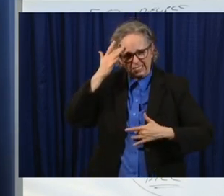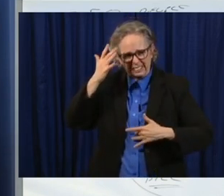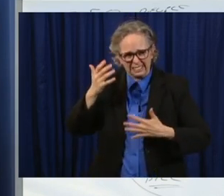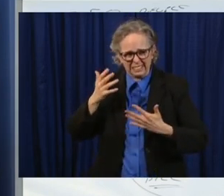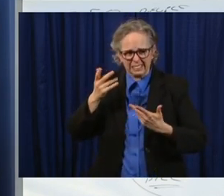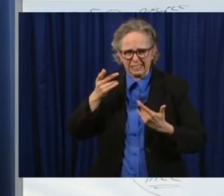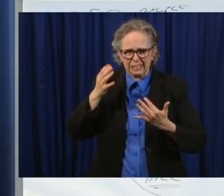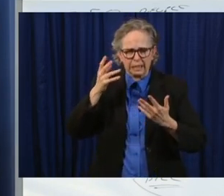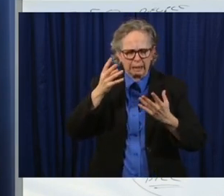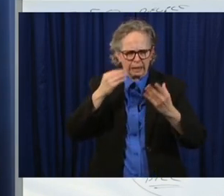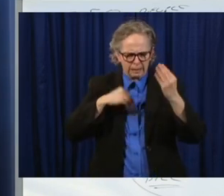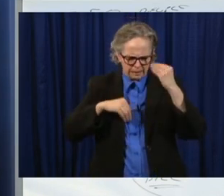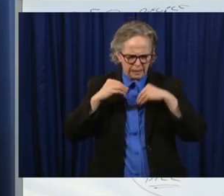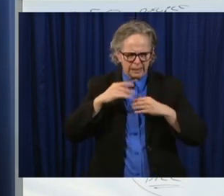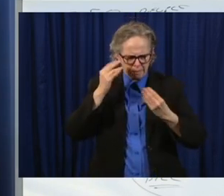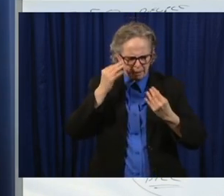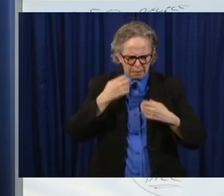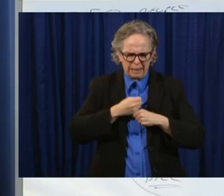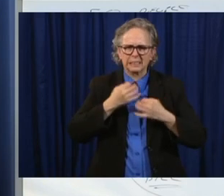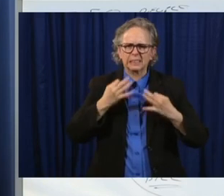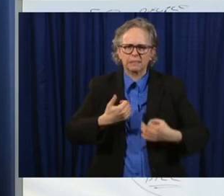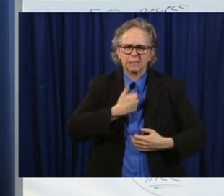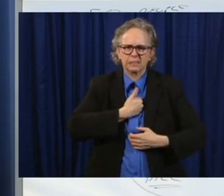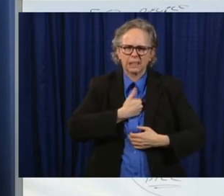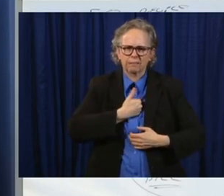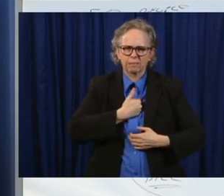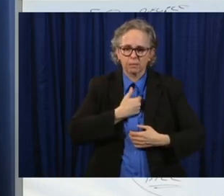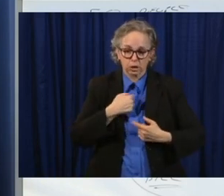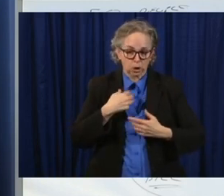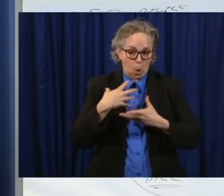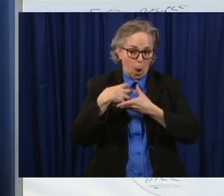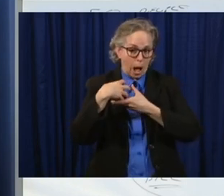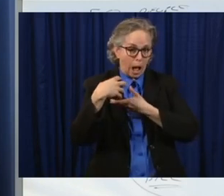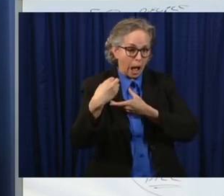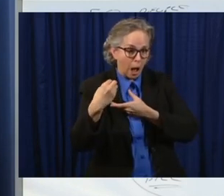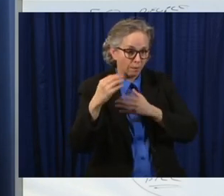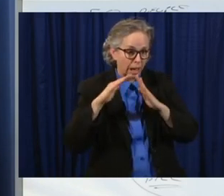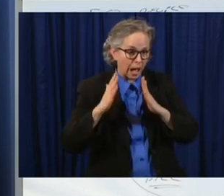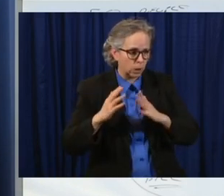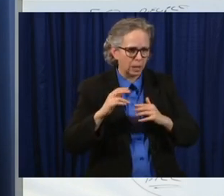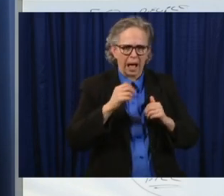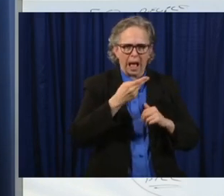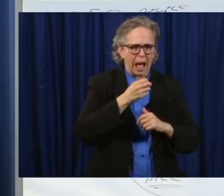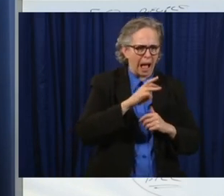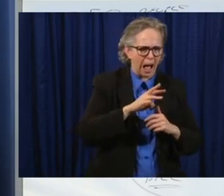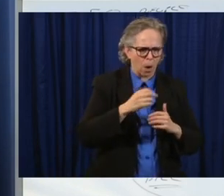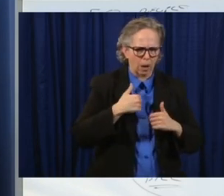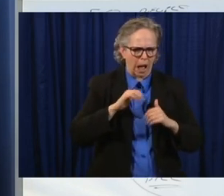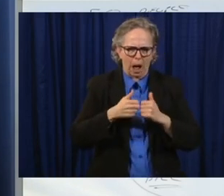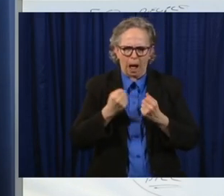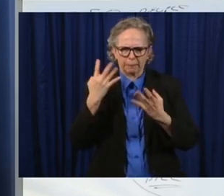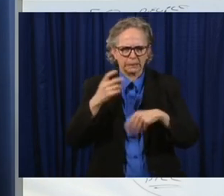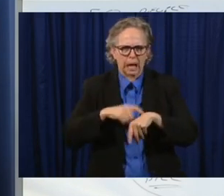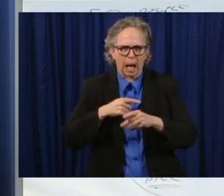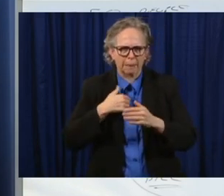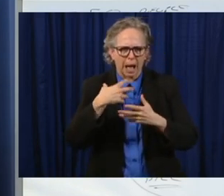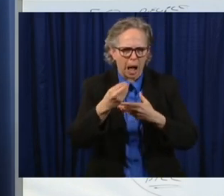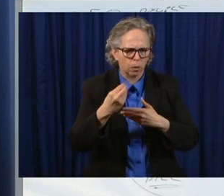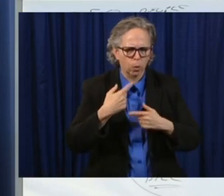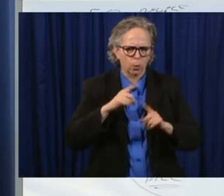And and if they go out, how are they going to go out? And how often do they go out? Later